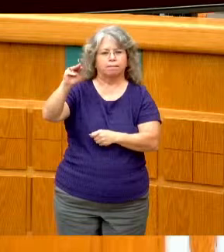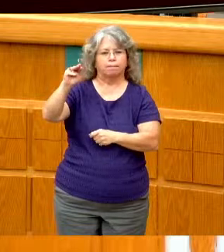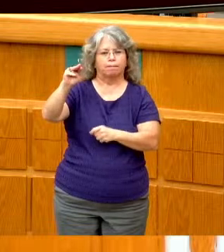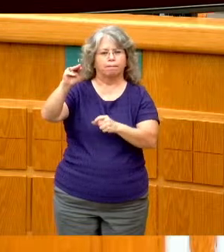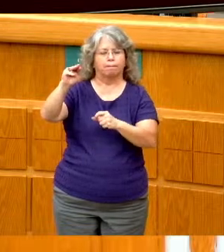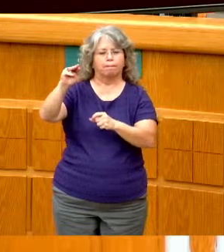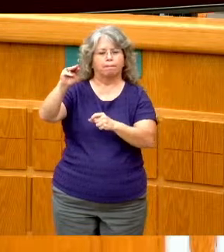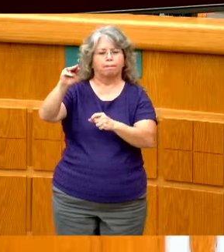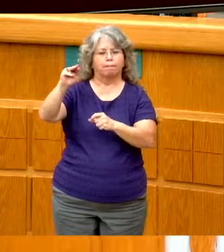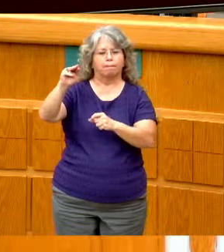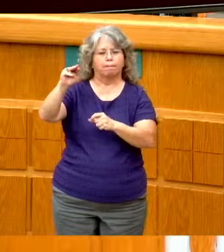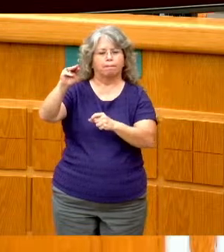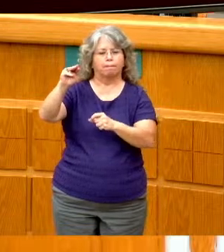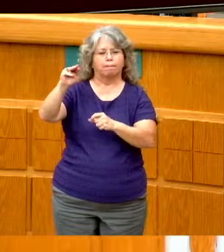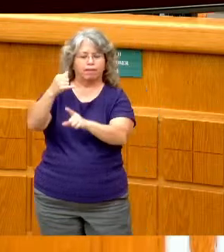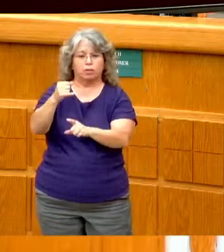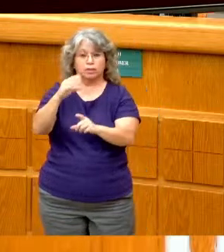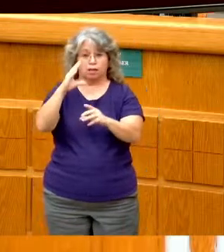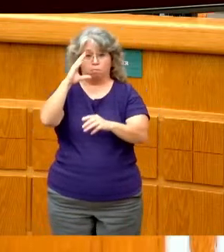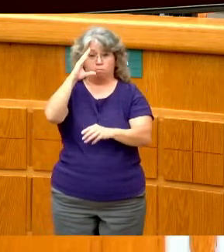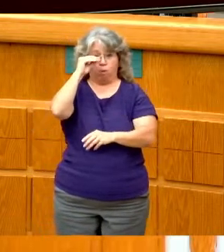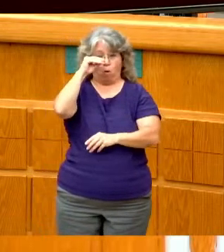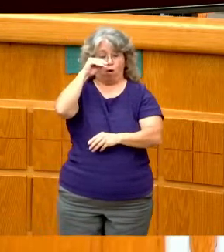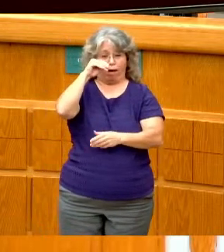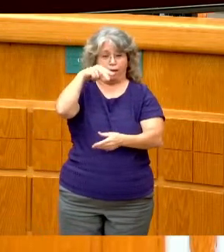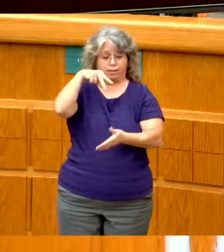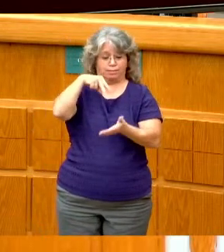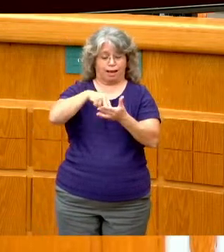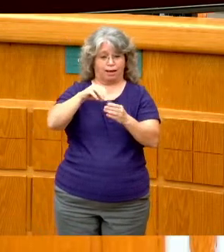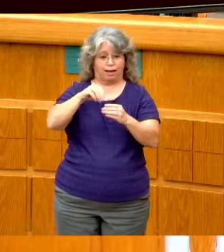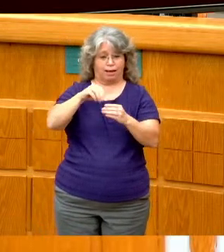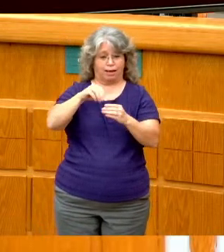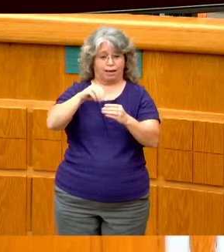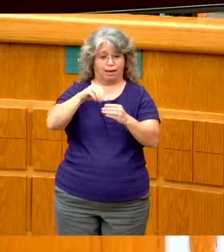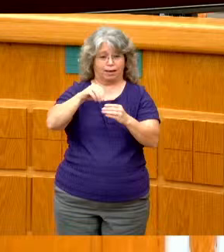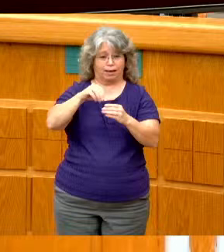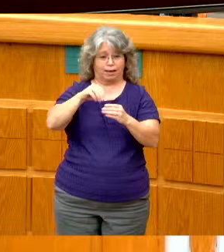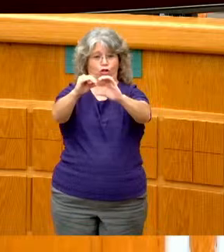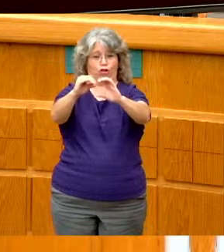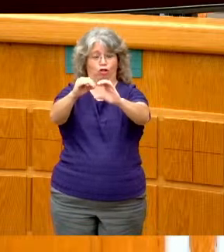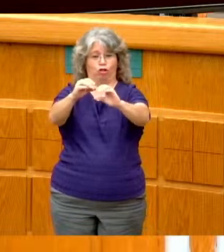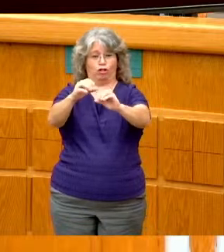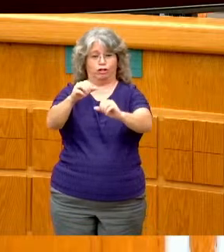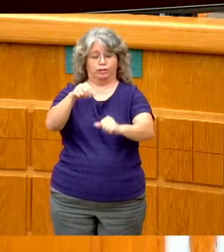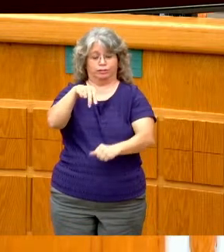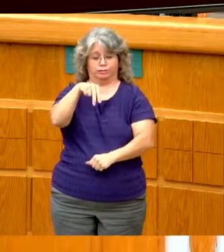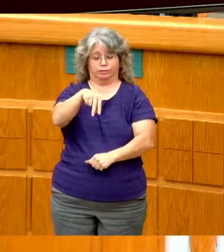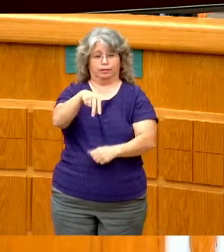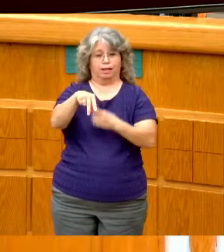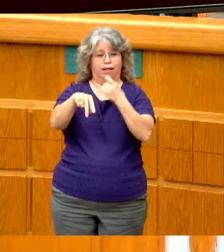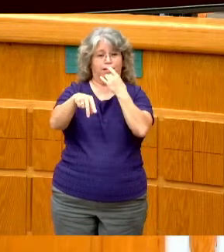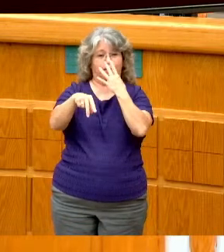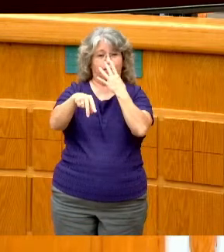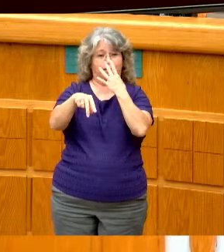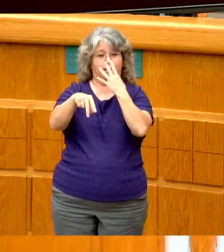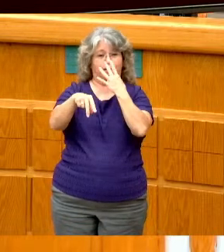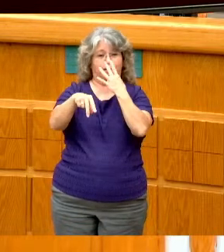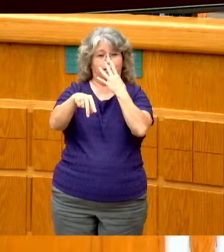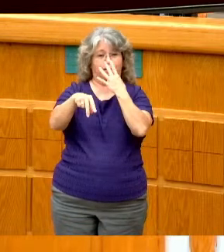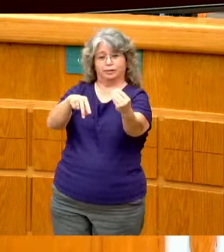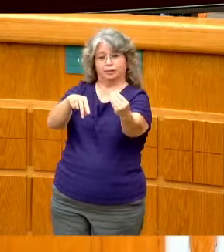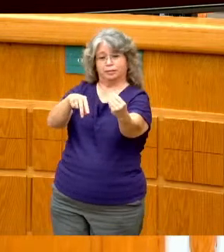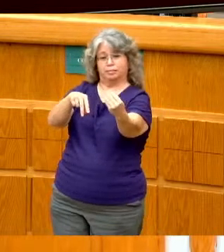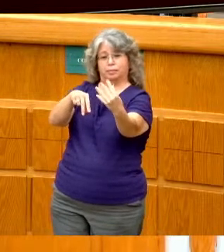with light coming through that tunnel. And he was still in that tunnel, but the light was